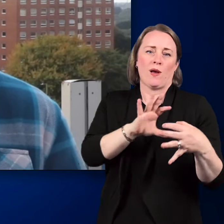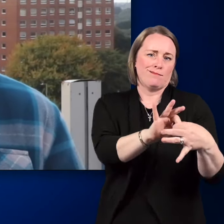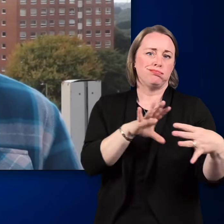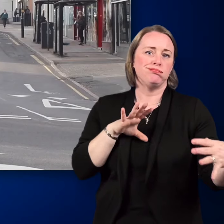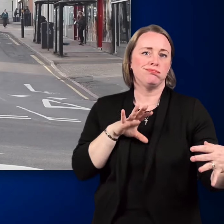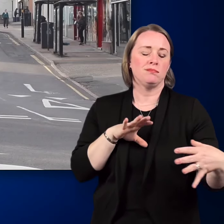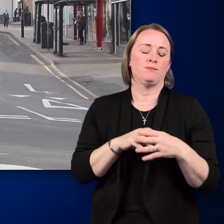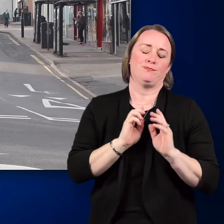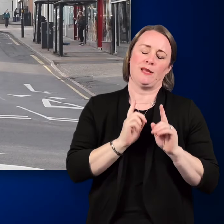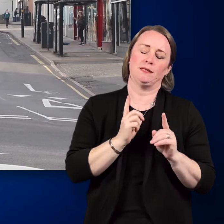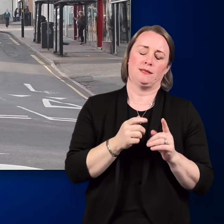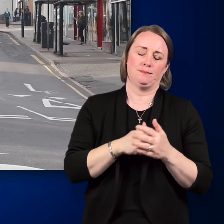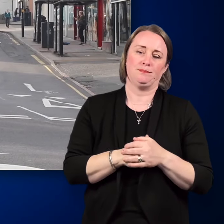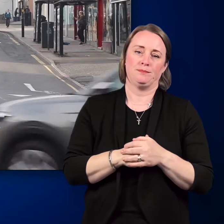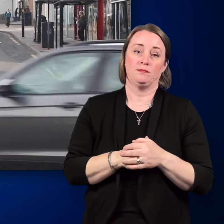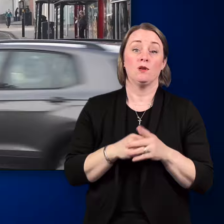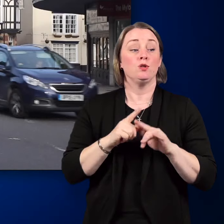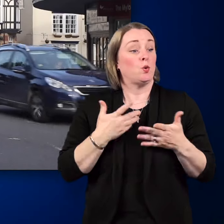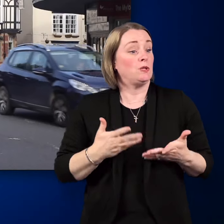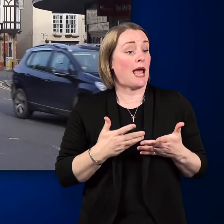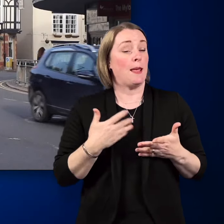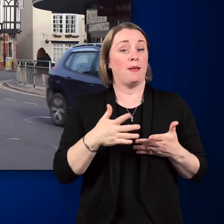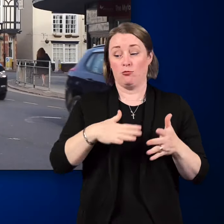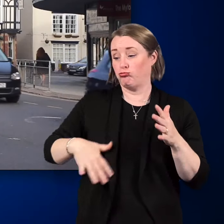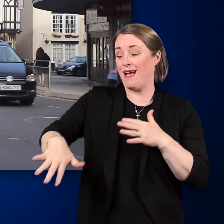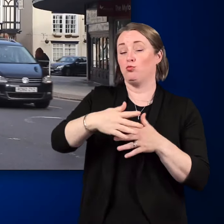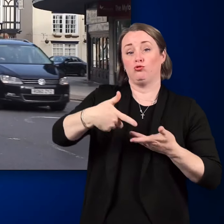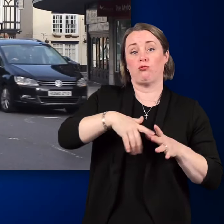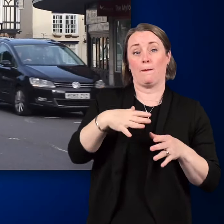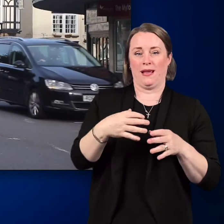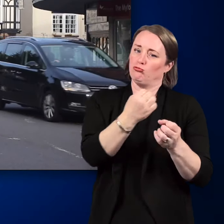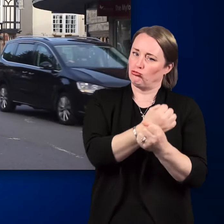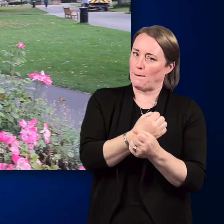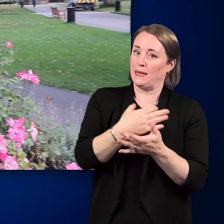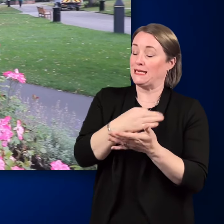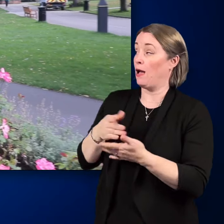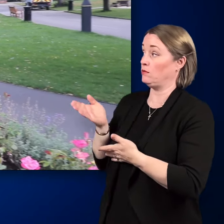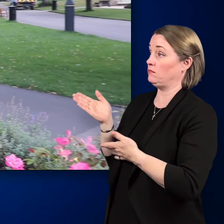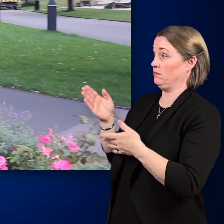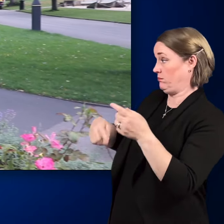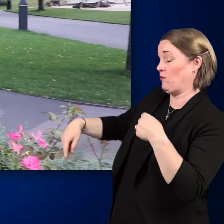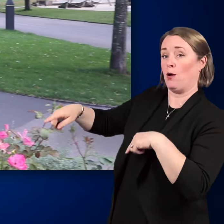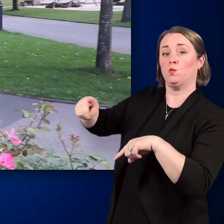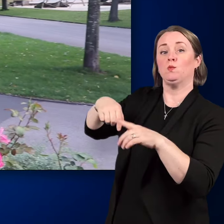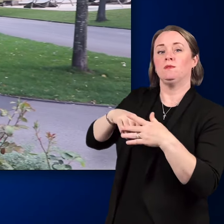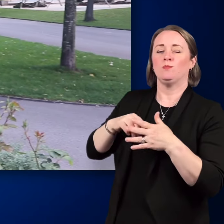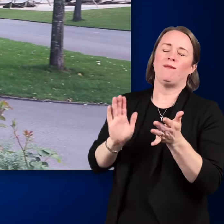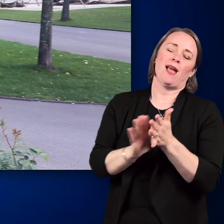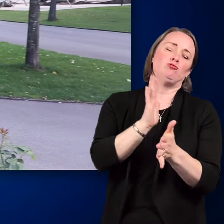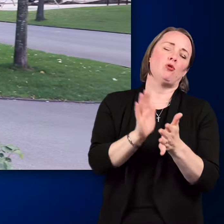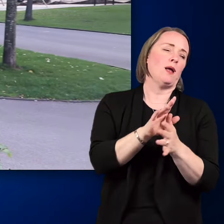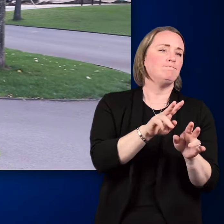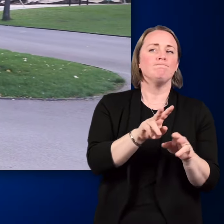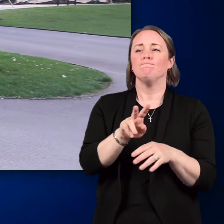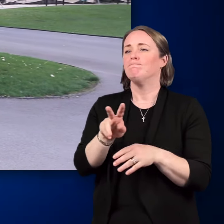So today we've been out and about in Rugby and we've enjoyed the flourishing